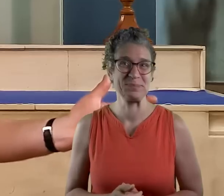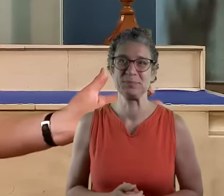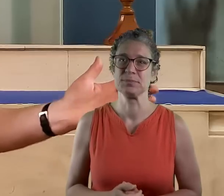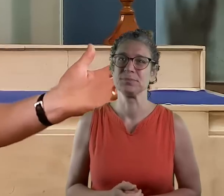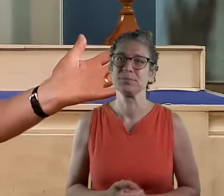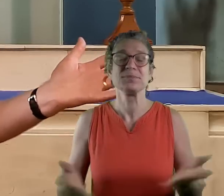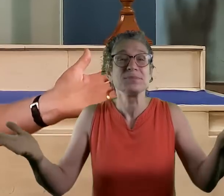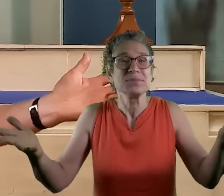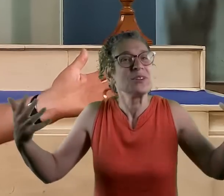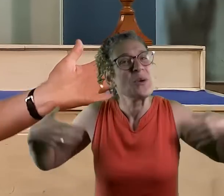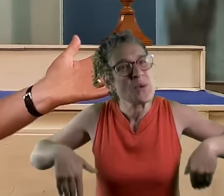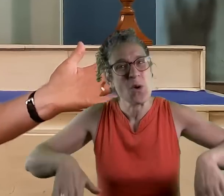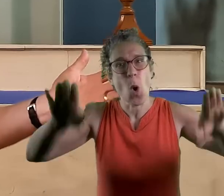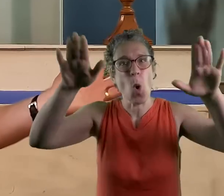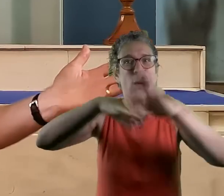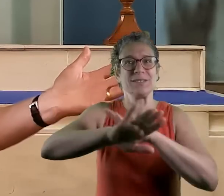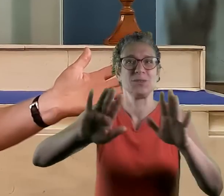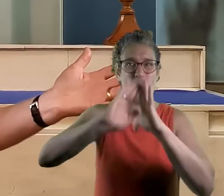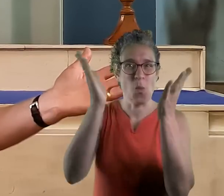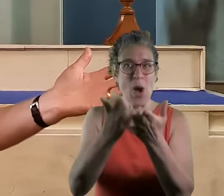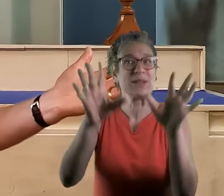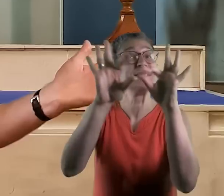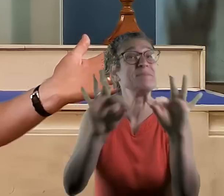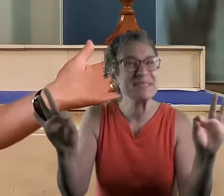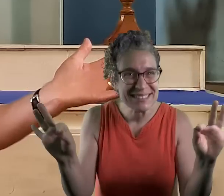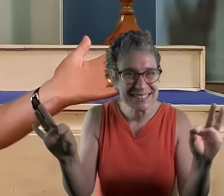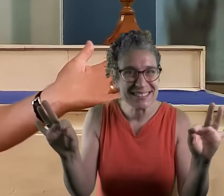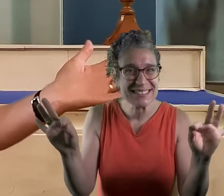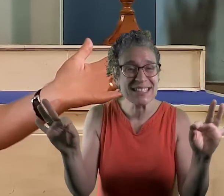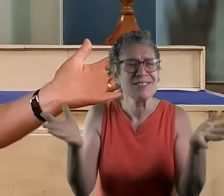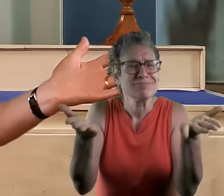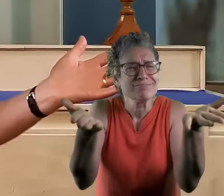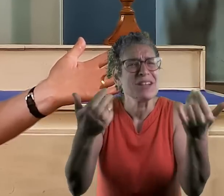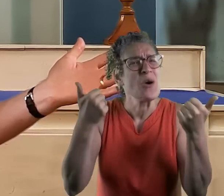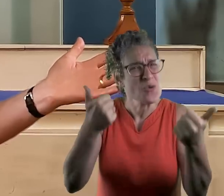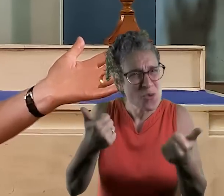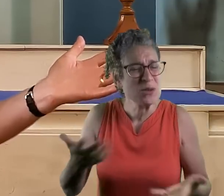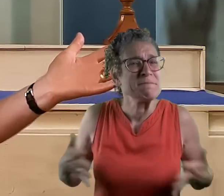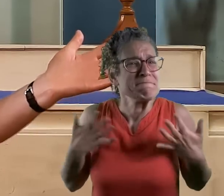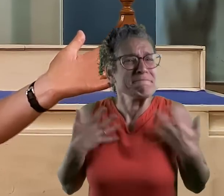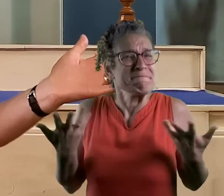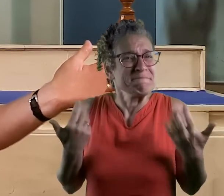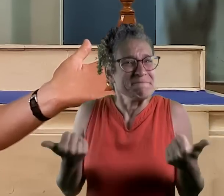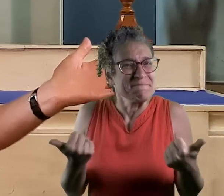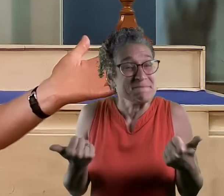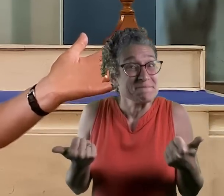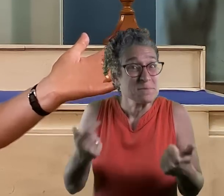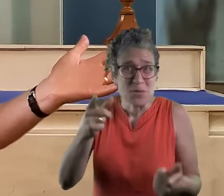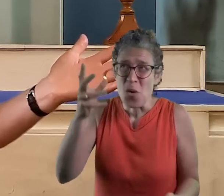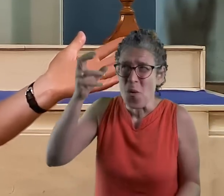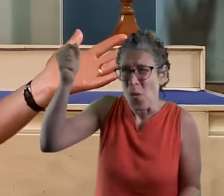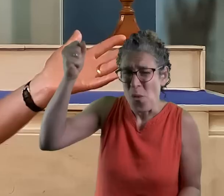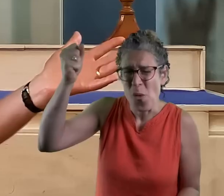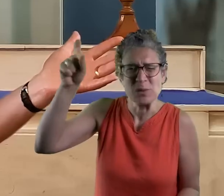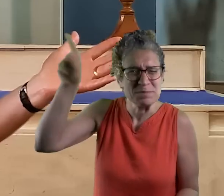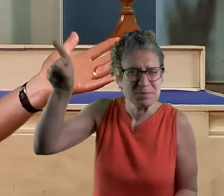Go forth into the world in peace. Be of good courage. Hold fast to